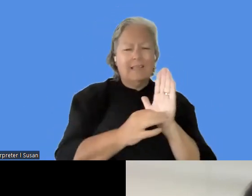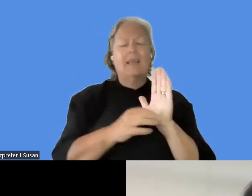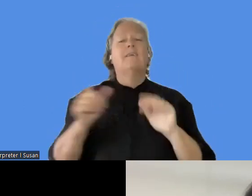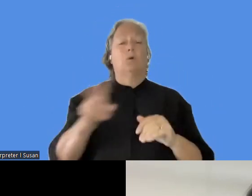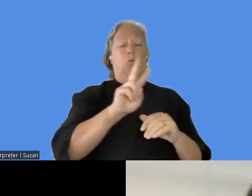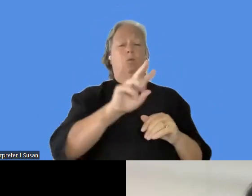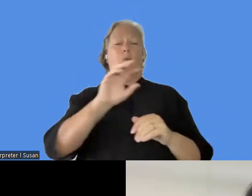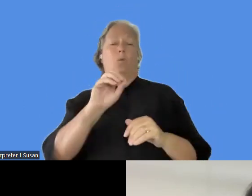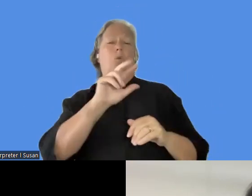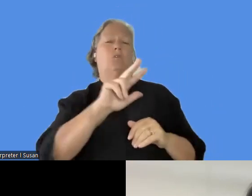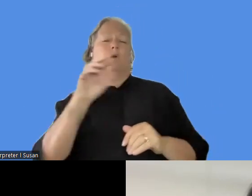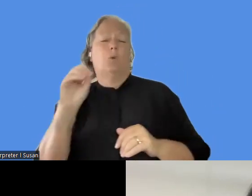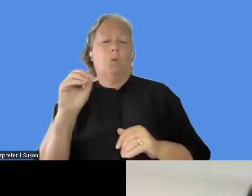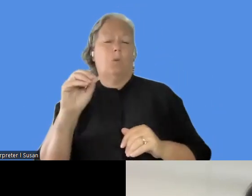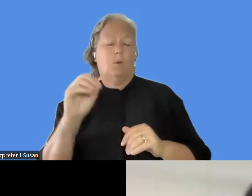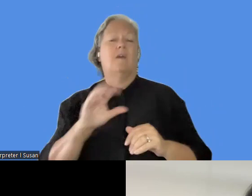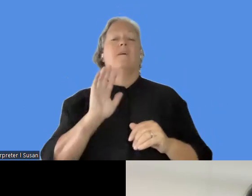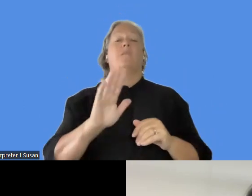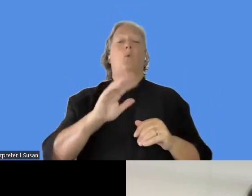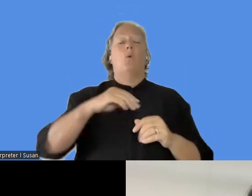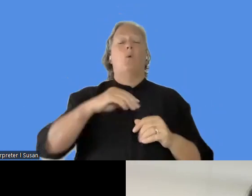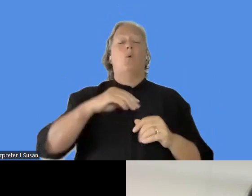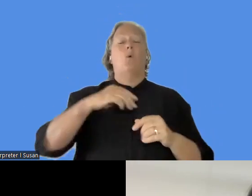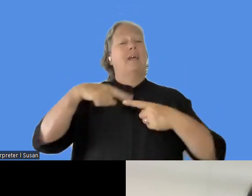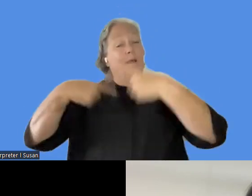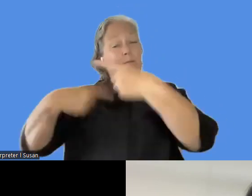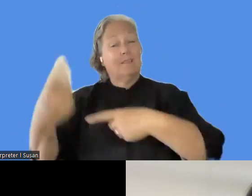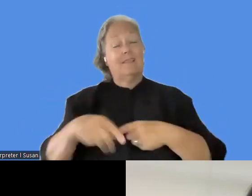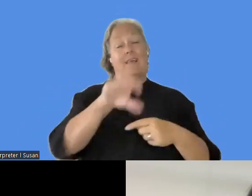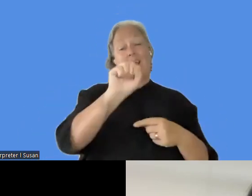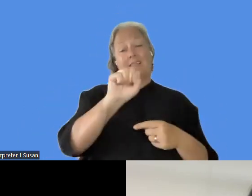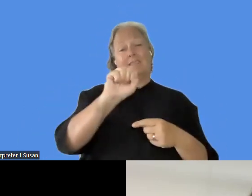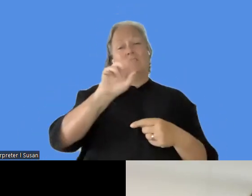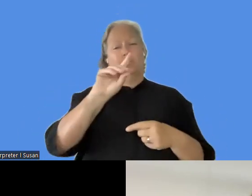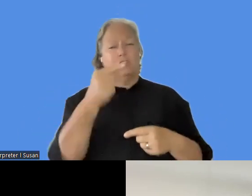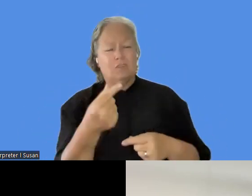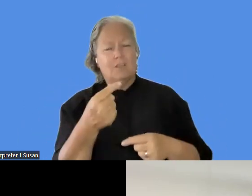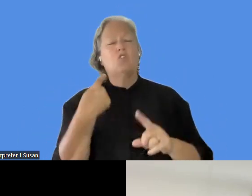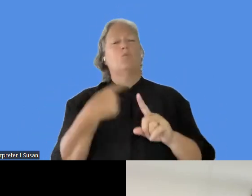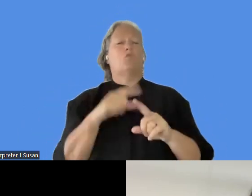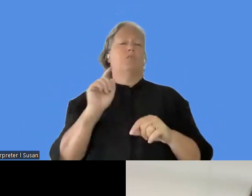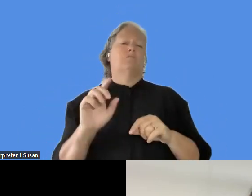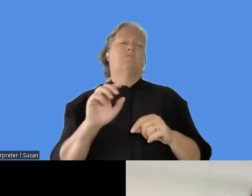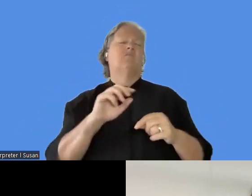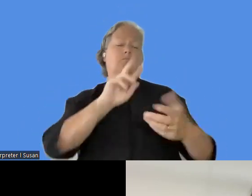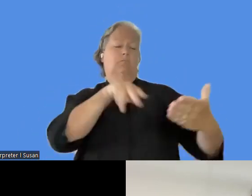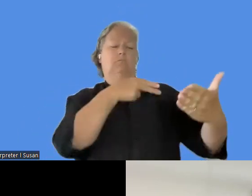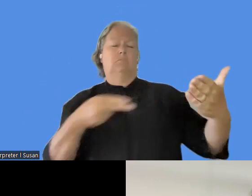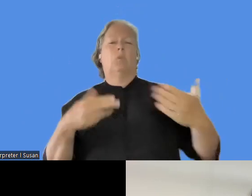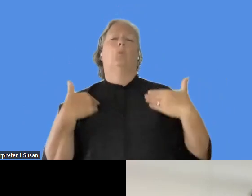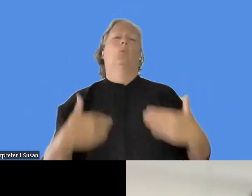Agenda for Sustainable Development, the CRPD, and the Universal Declaration of Human Rights. All